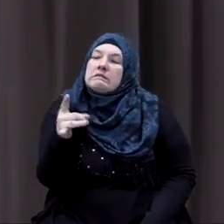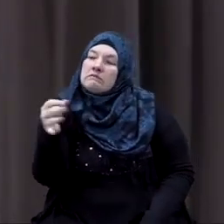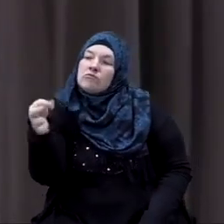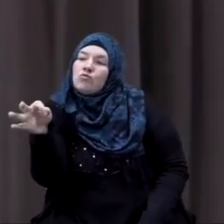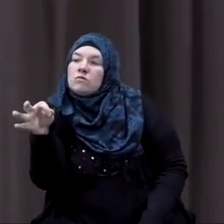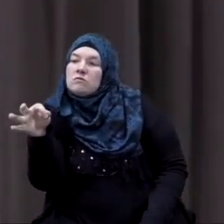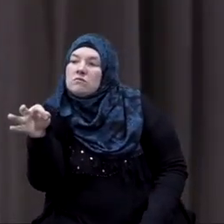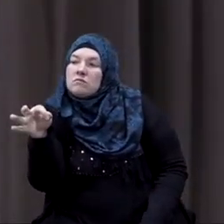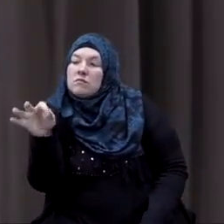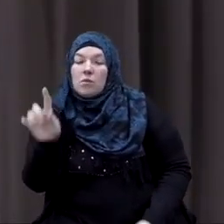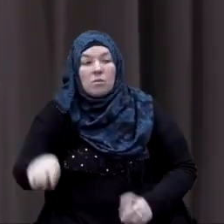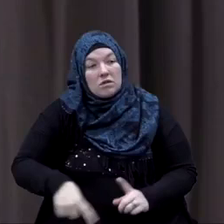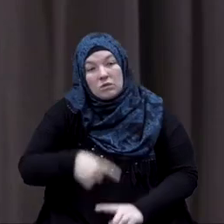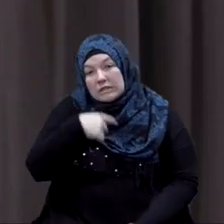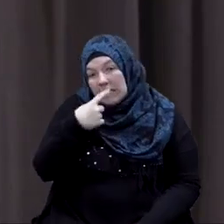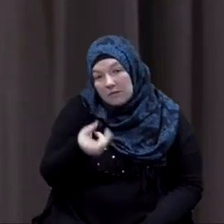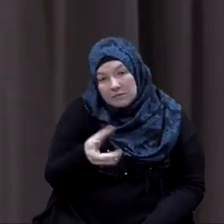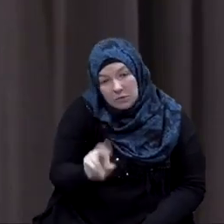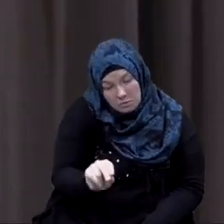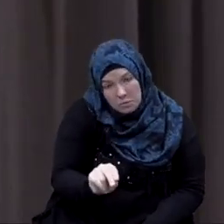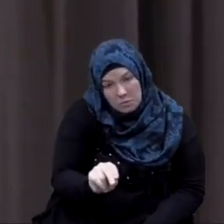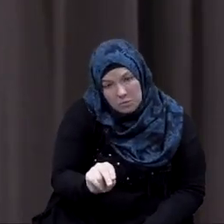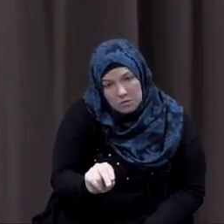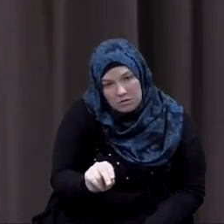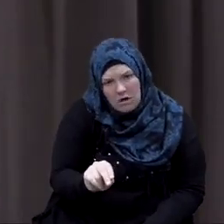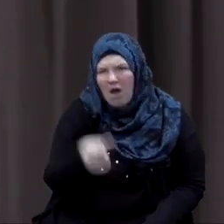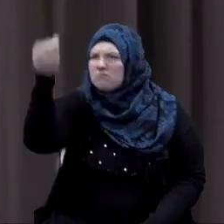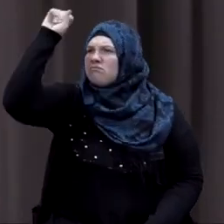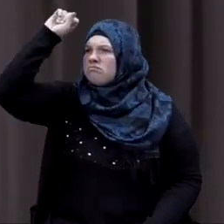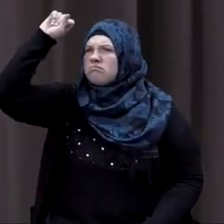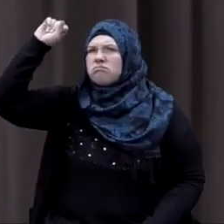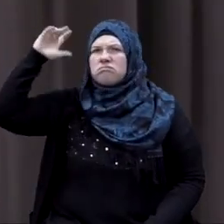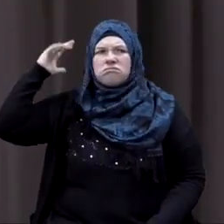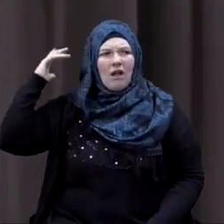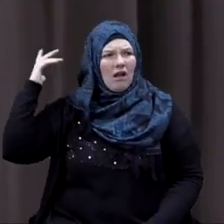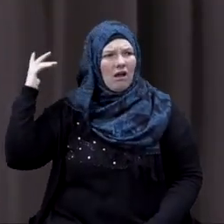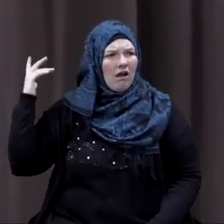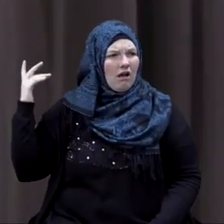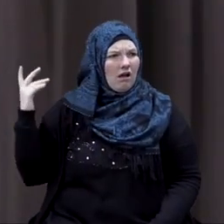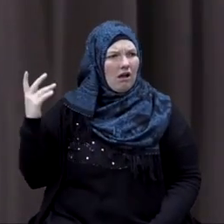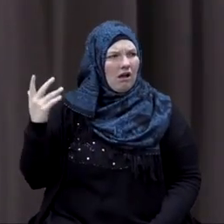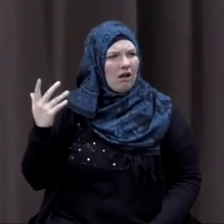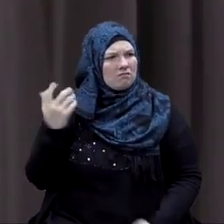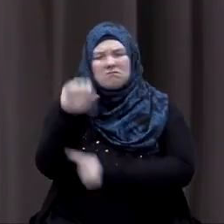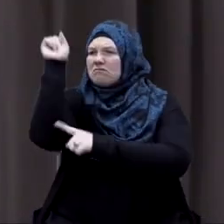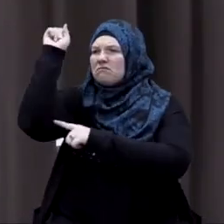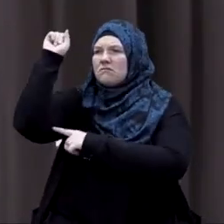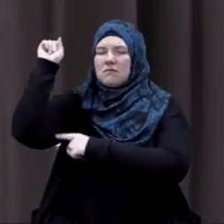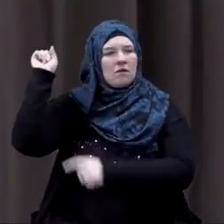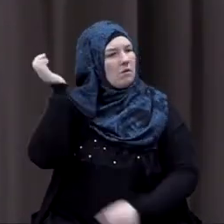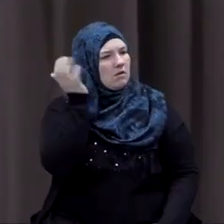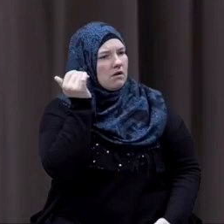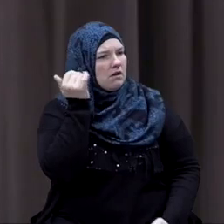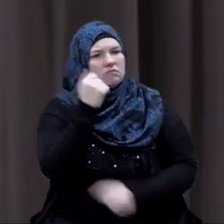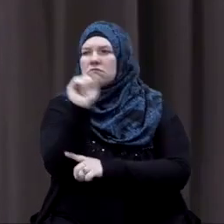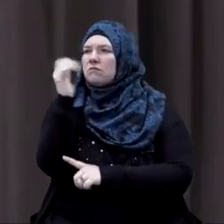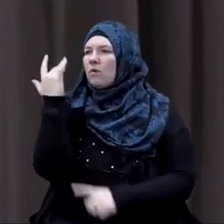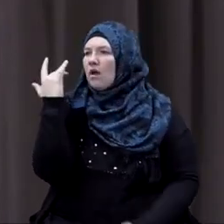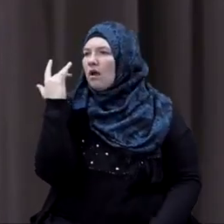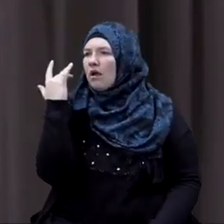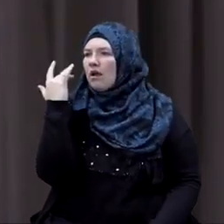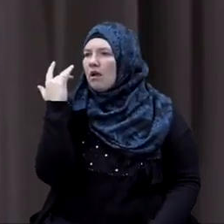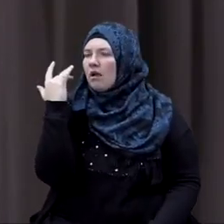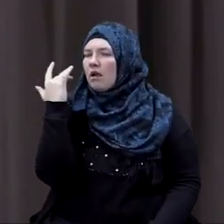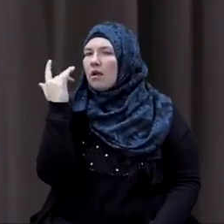19, when you tell them no, they revolt. They revolt. Why do they revolt?